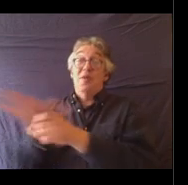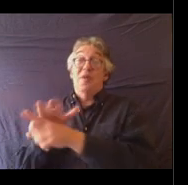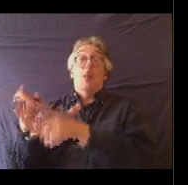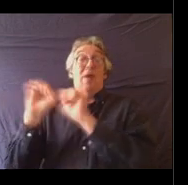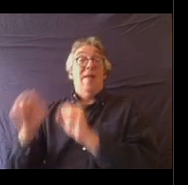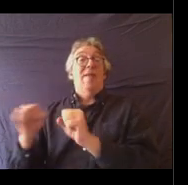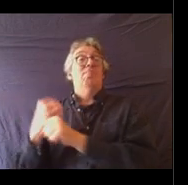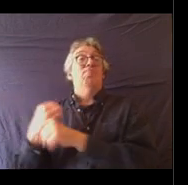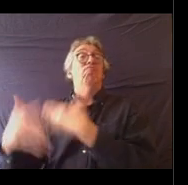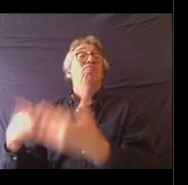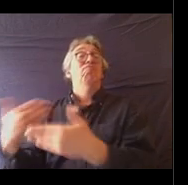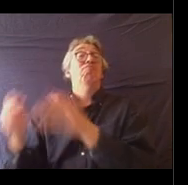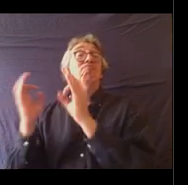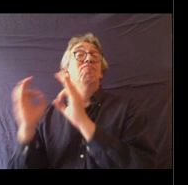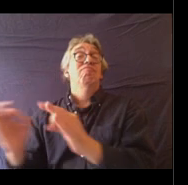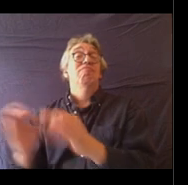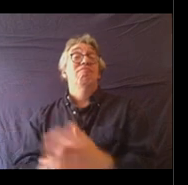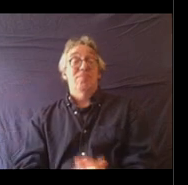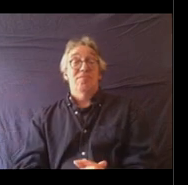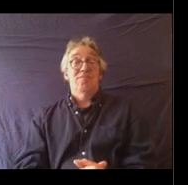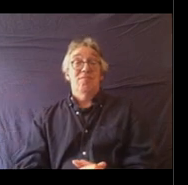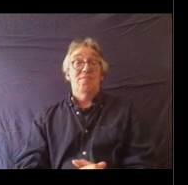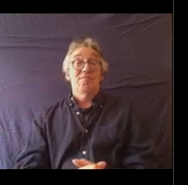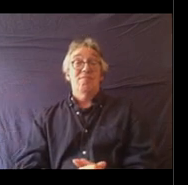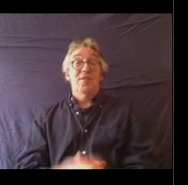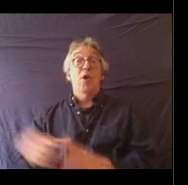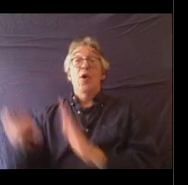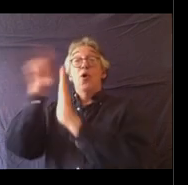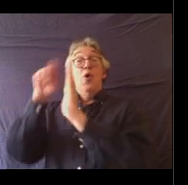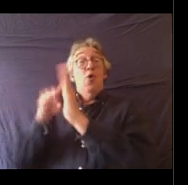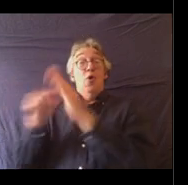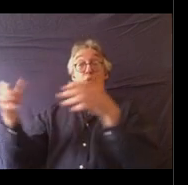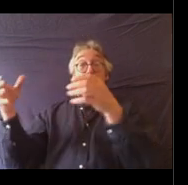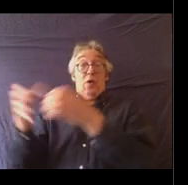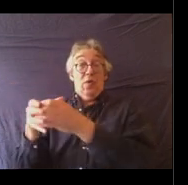These regulators, they are put together in ELGA,